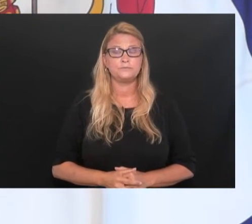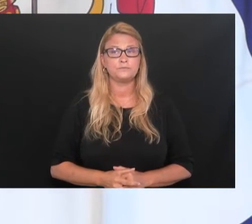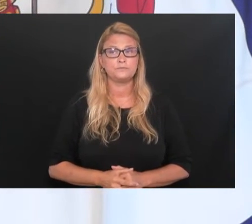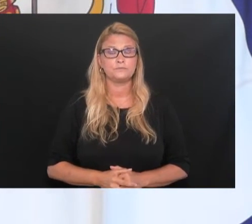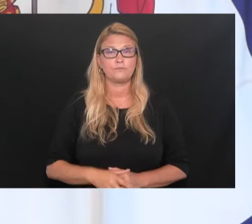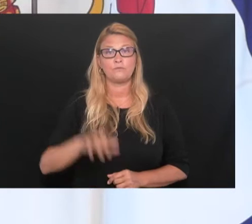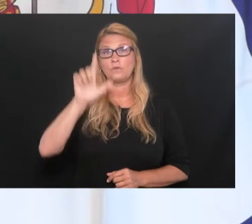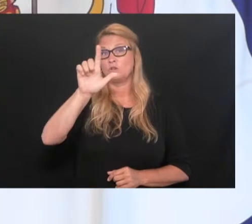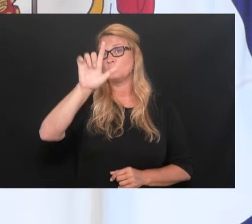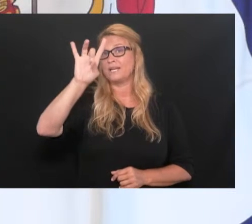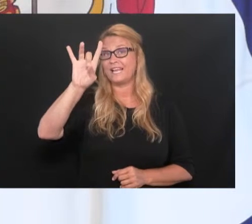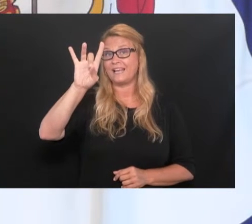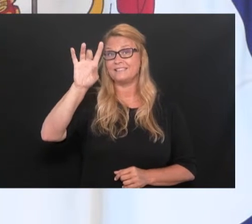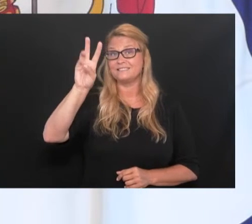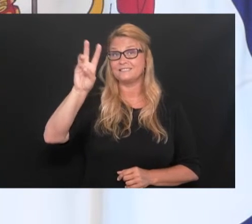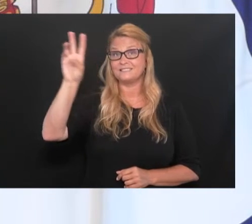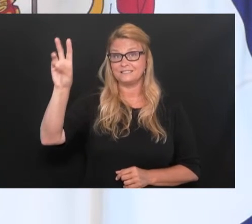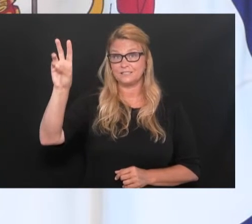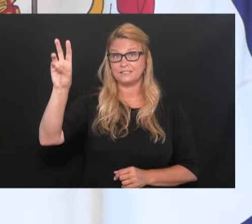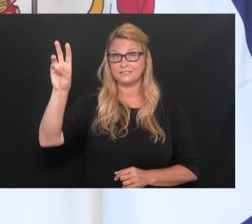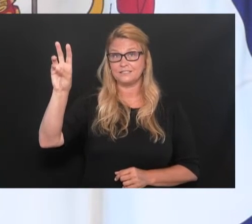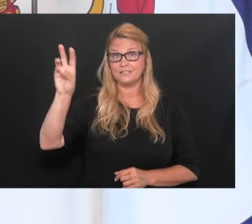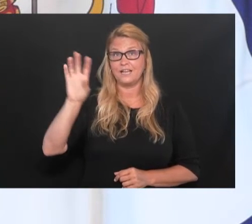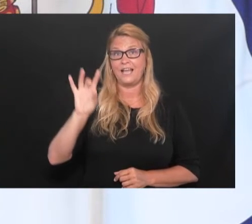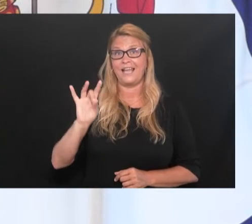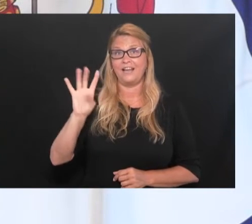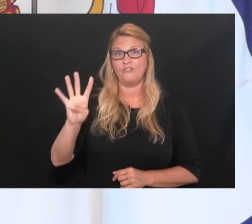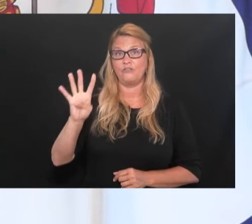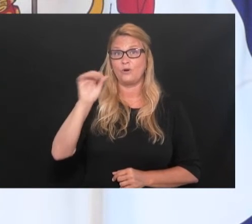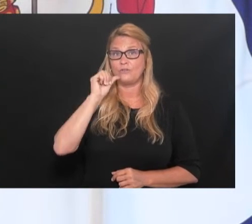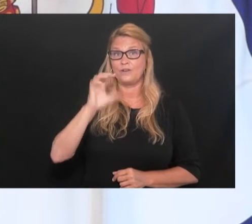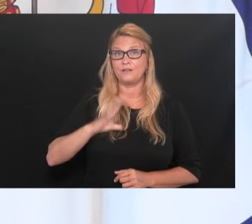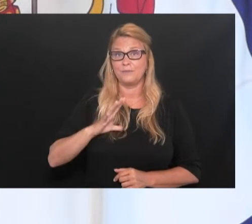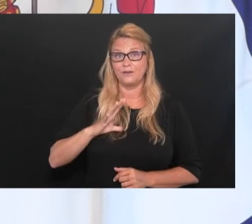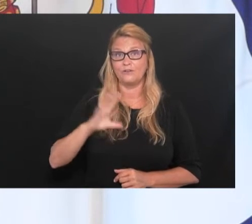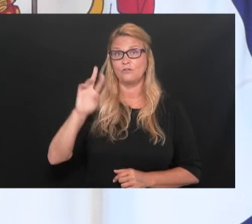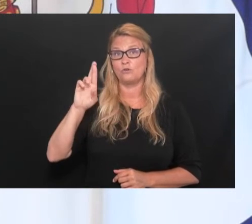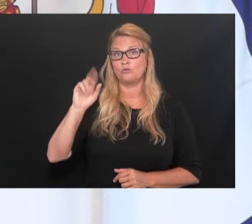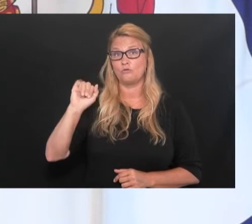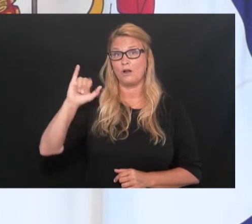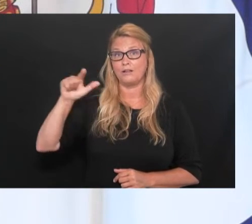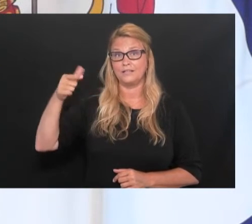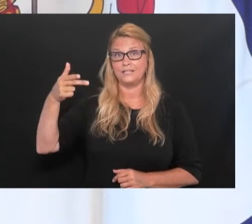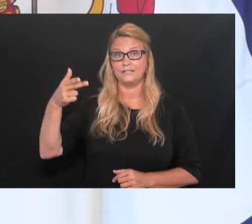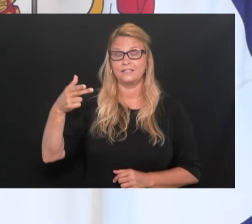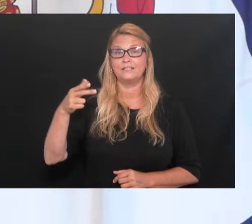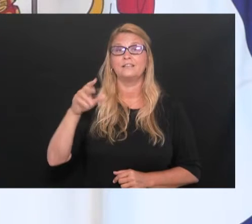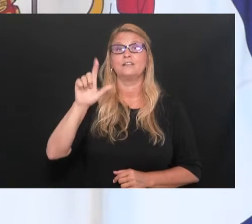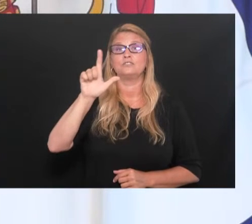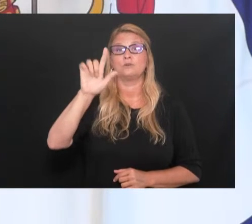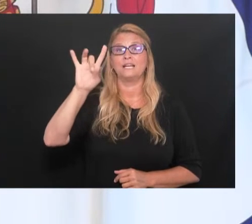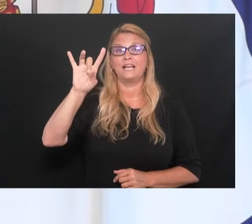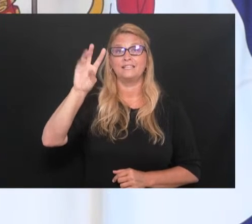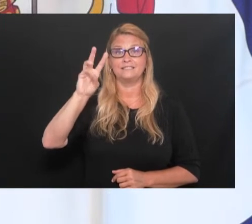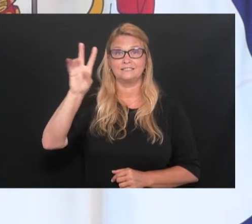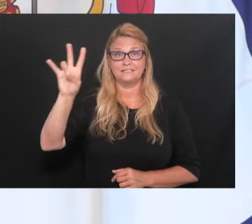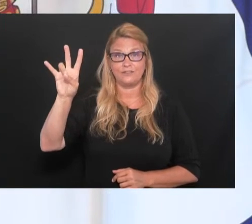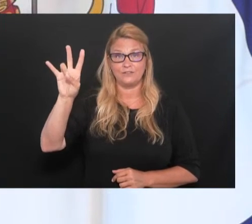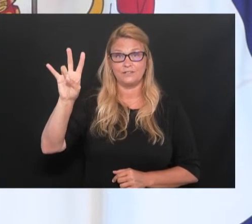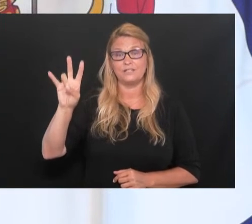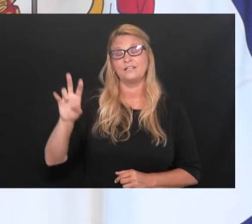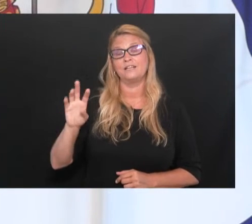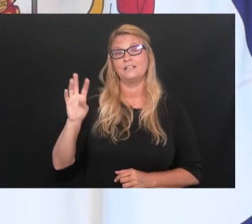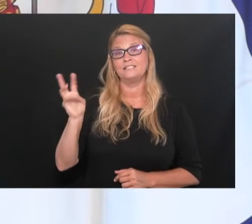The 2,866th death is an 84-year-old female from Raleigh County. The 2,867th death